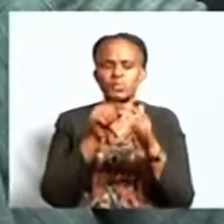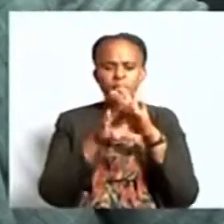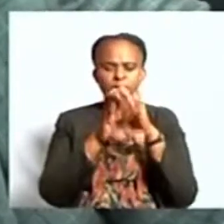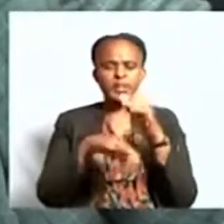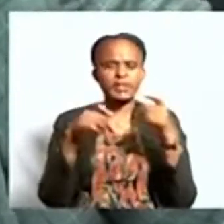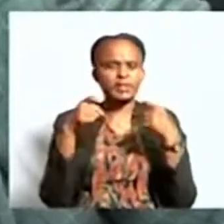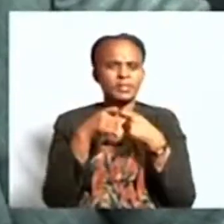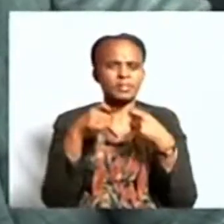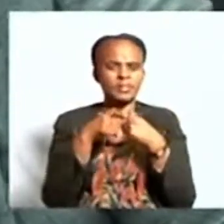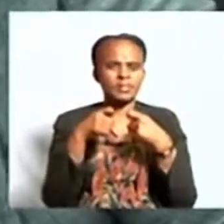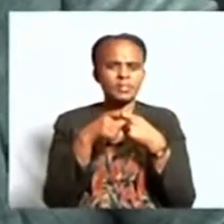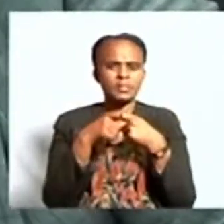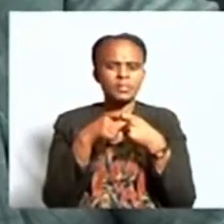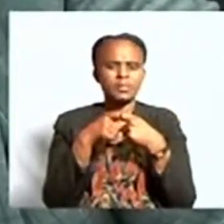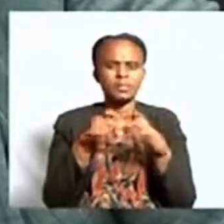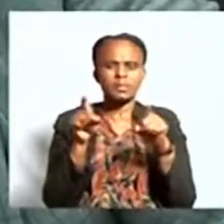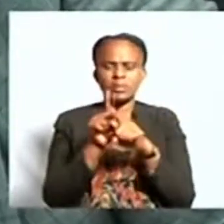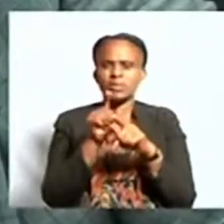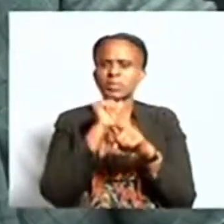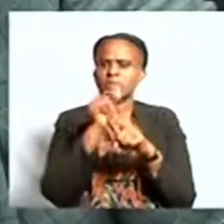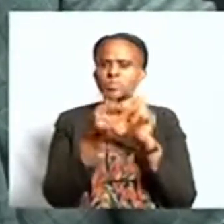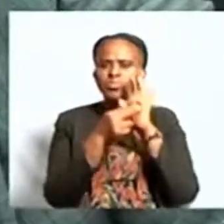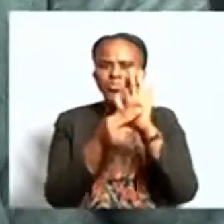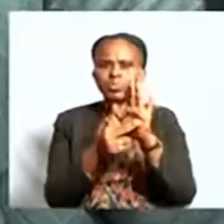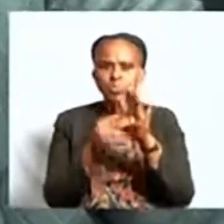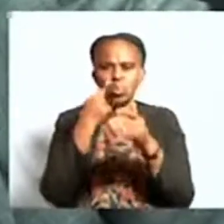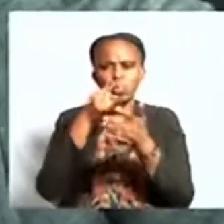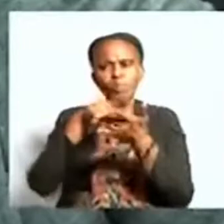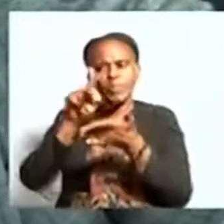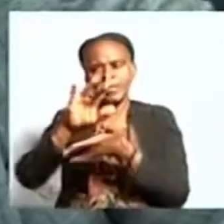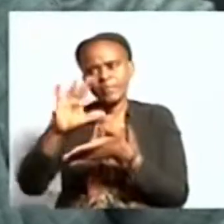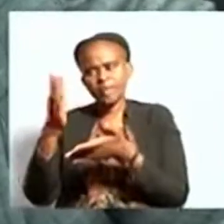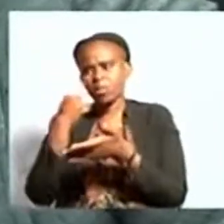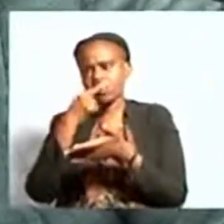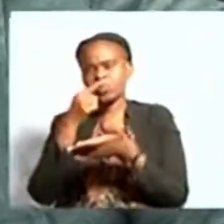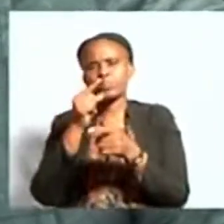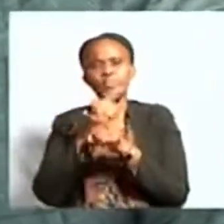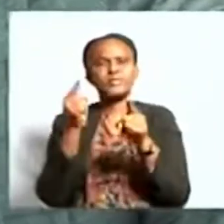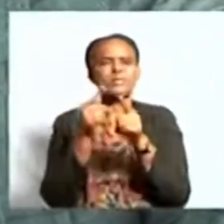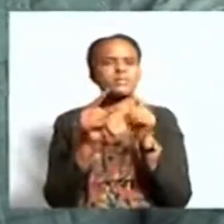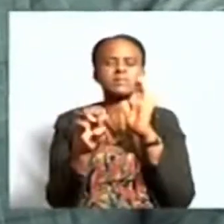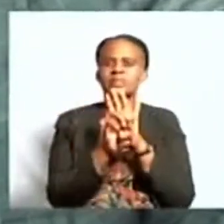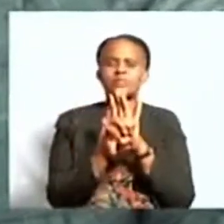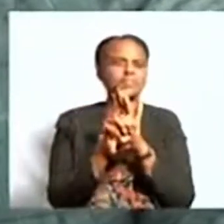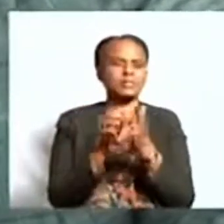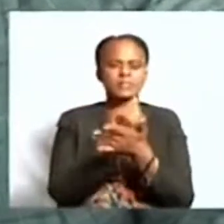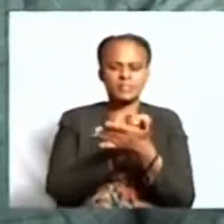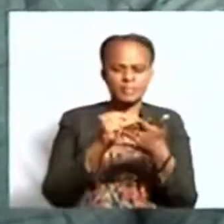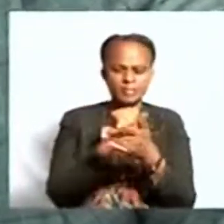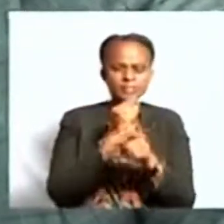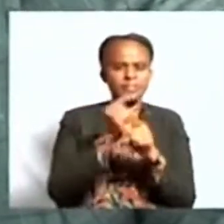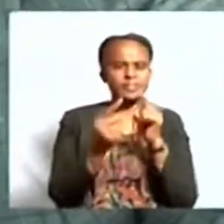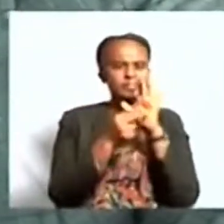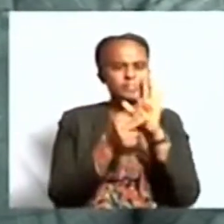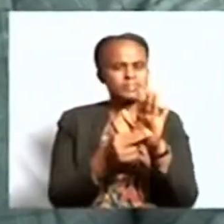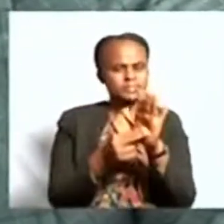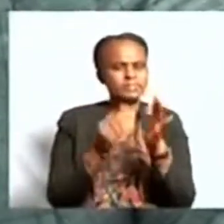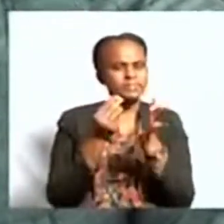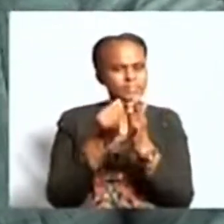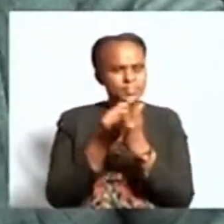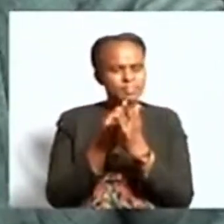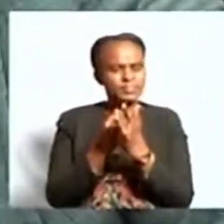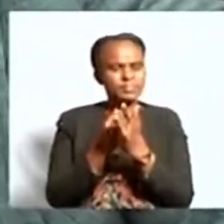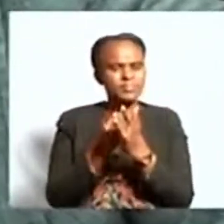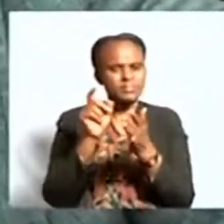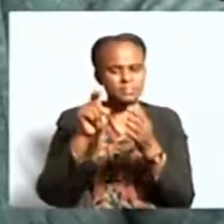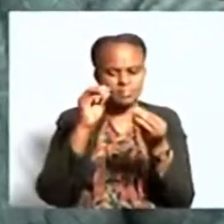Zanaco, it doesn't indicate who actually was paying back. It's just like a statement which is just indicating a recovery. I think